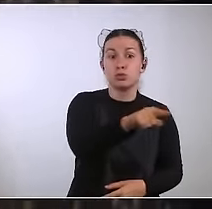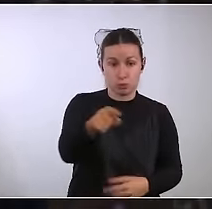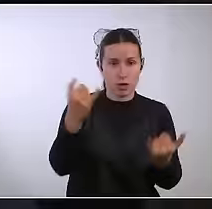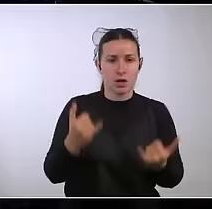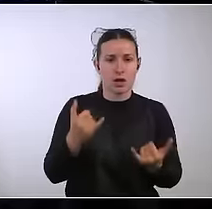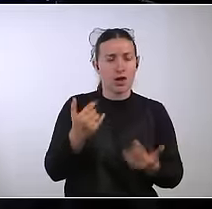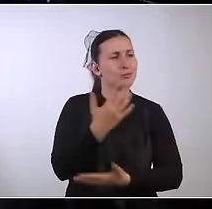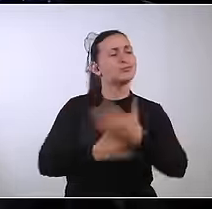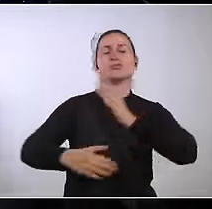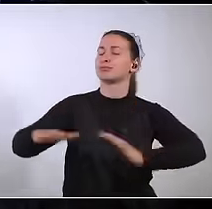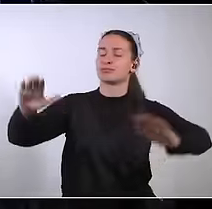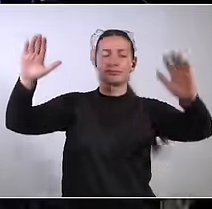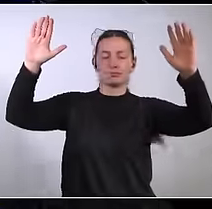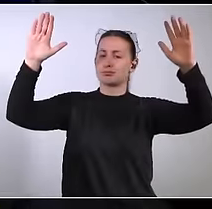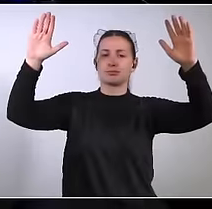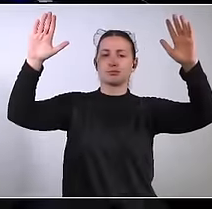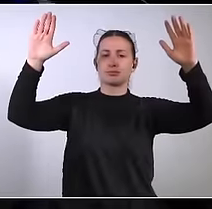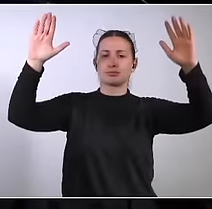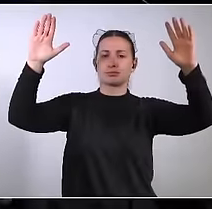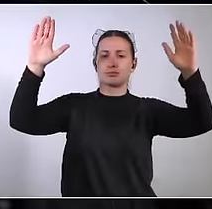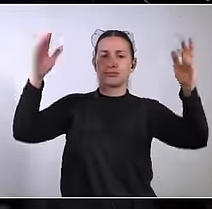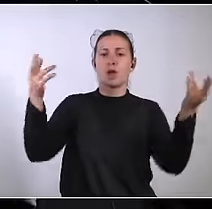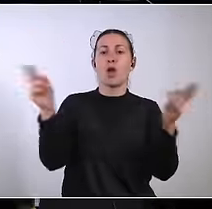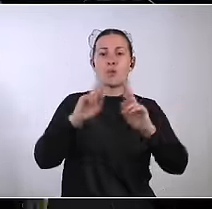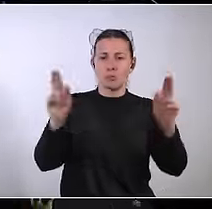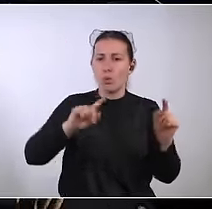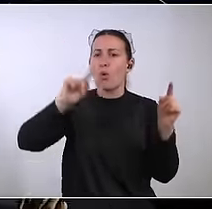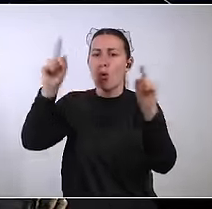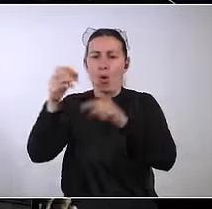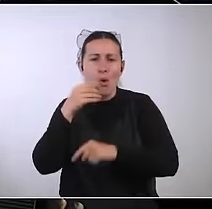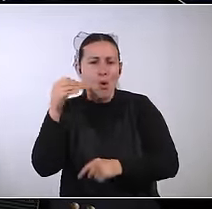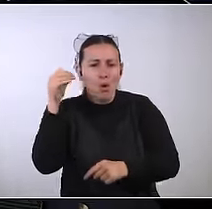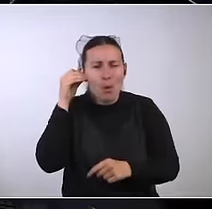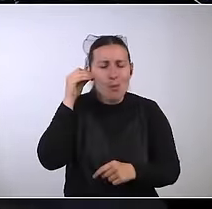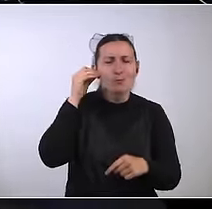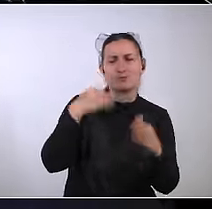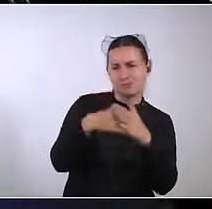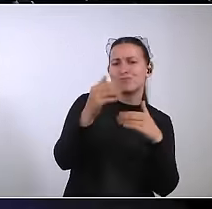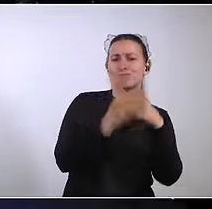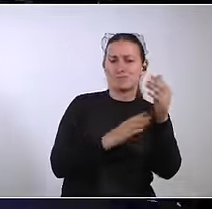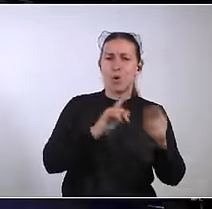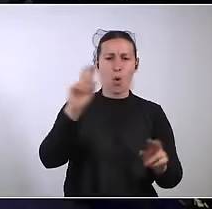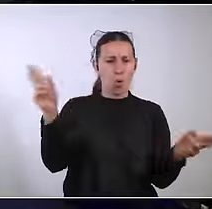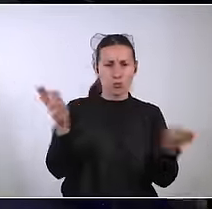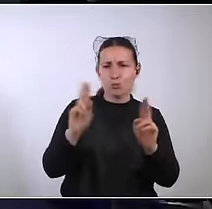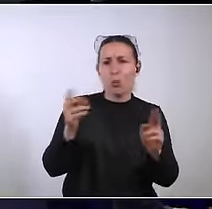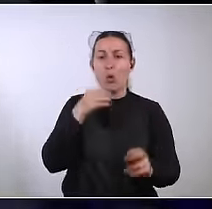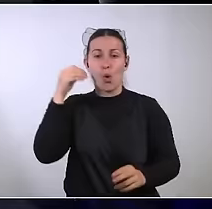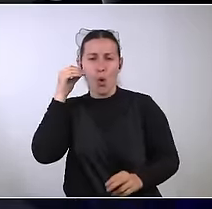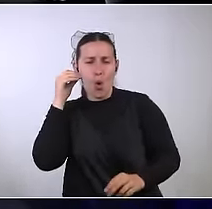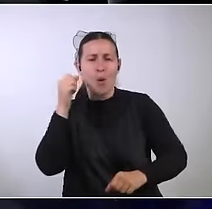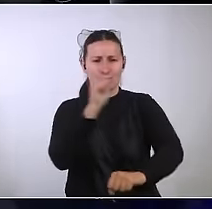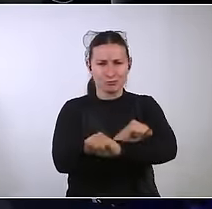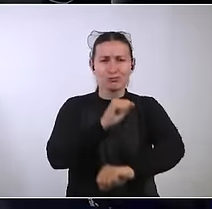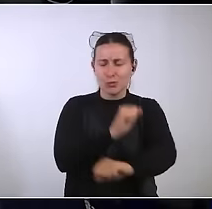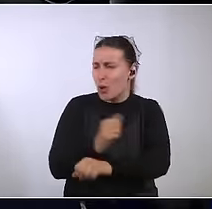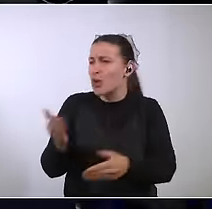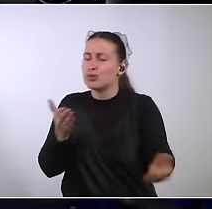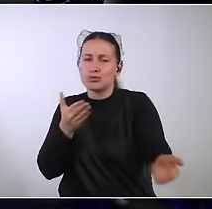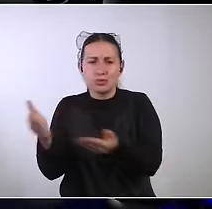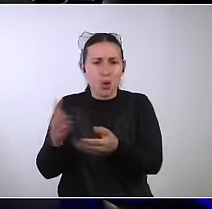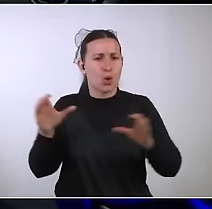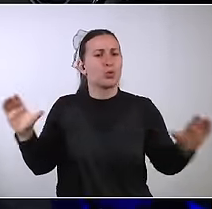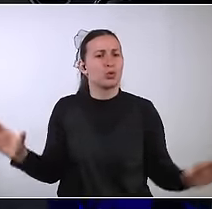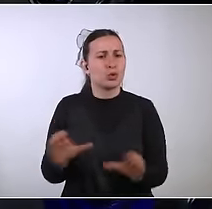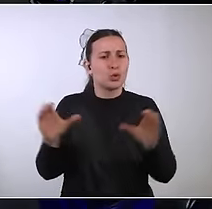can. I'm ready to go home and build. I'm ready to go home and work. I'm ready to go home and serve. I'm ready to go home and do what